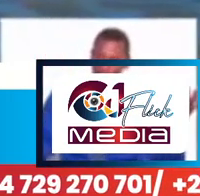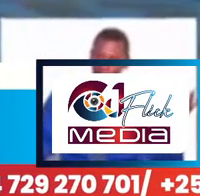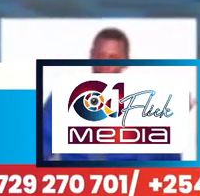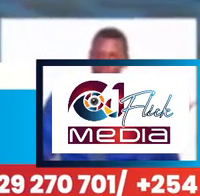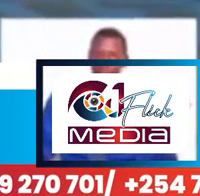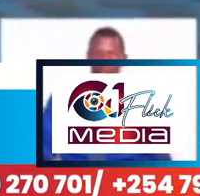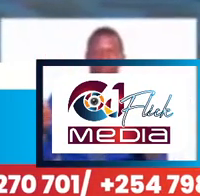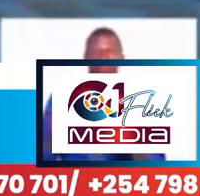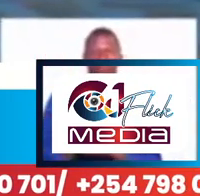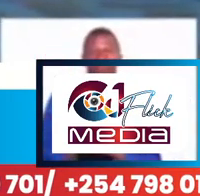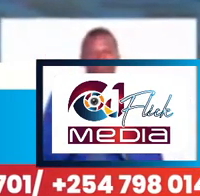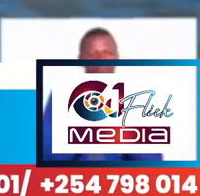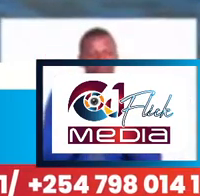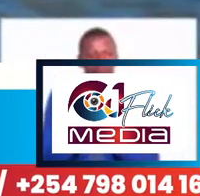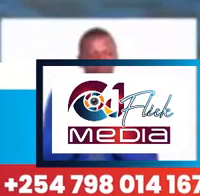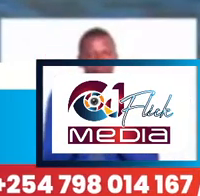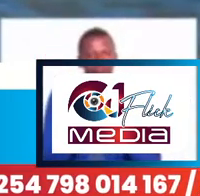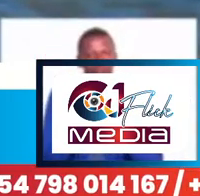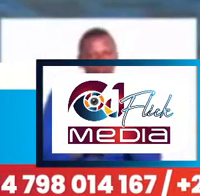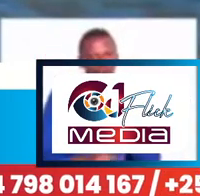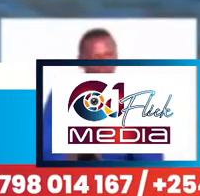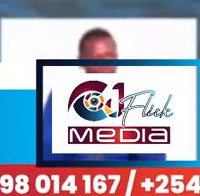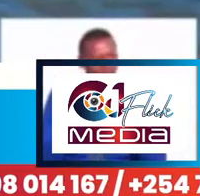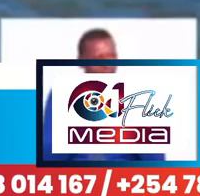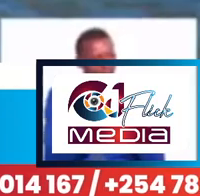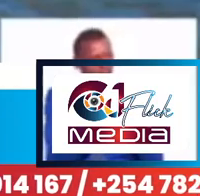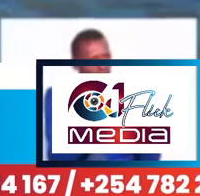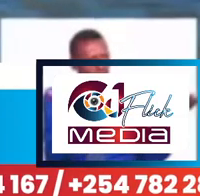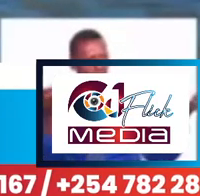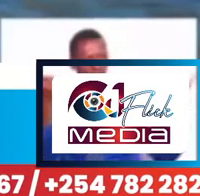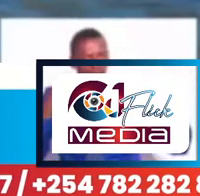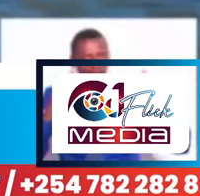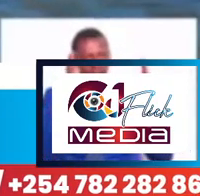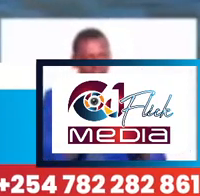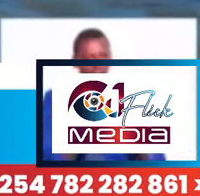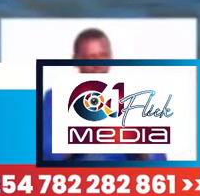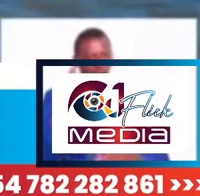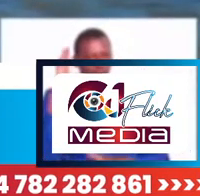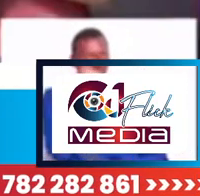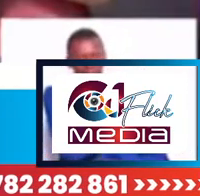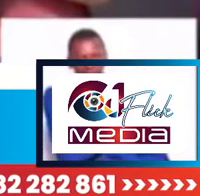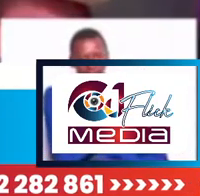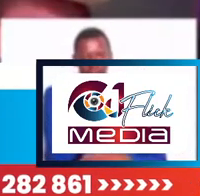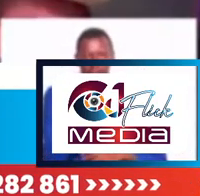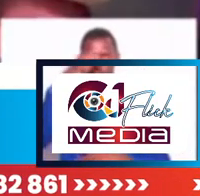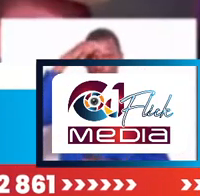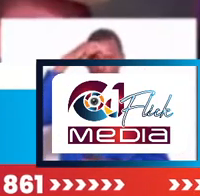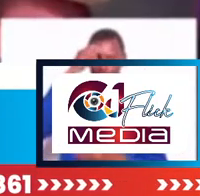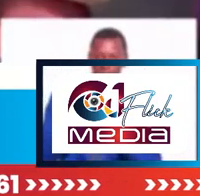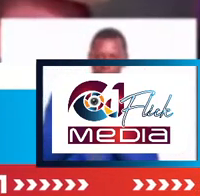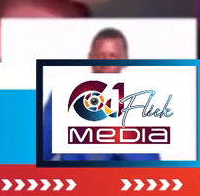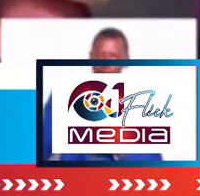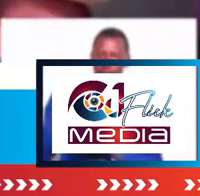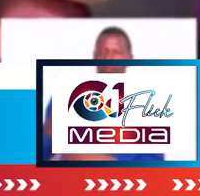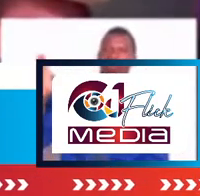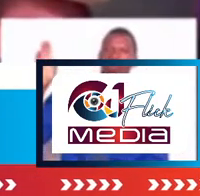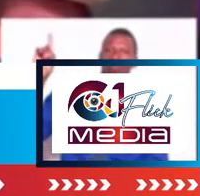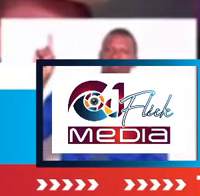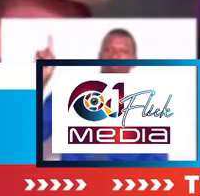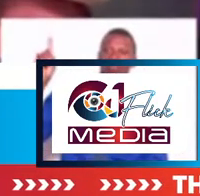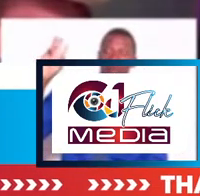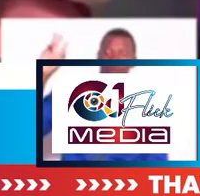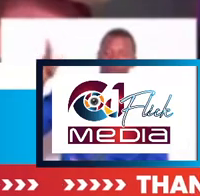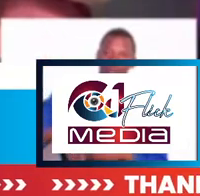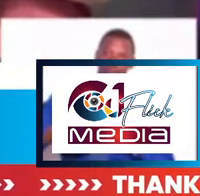The Bible says, but if any of you lack wisdom, you should pray to God, who will give it to